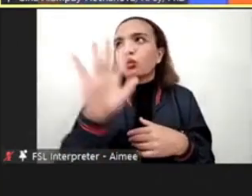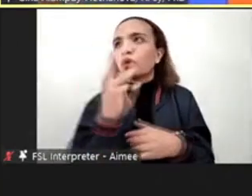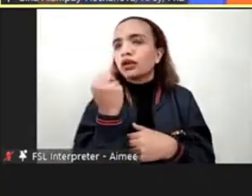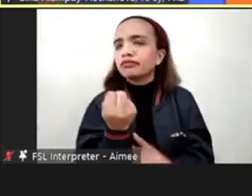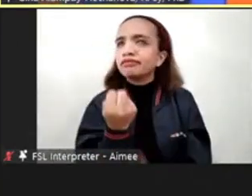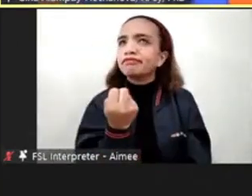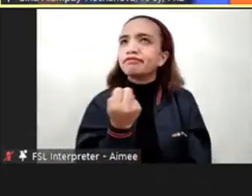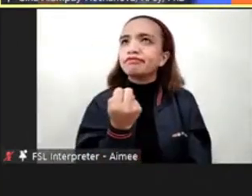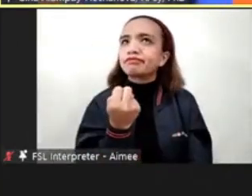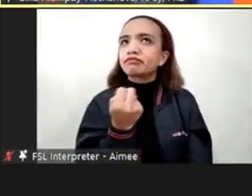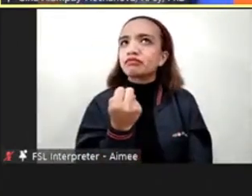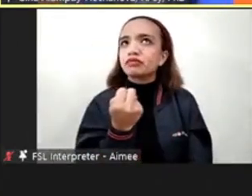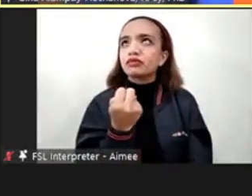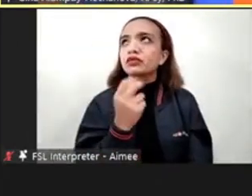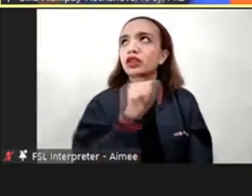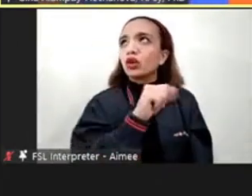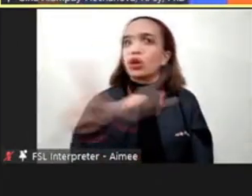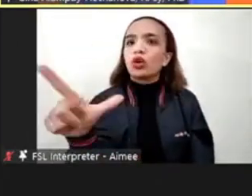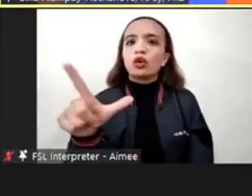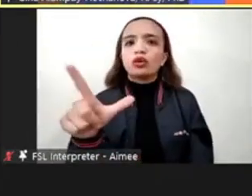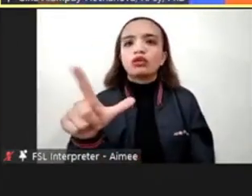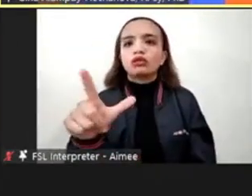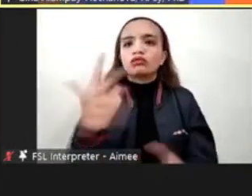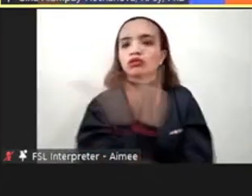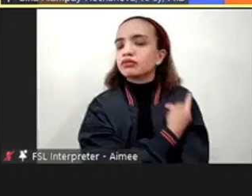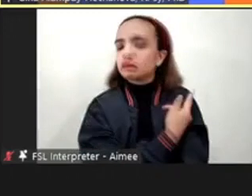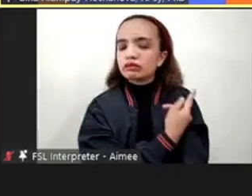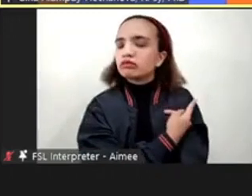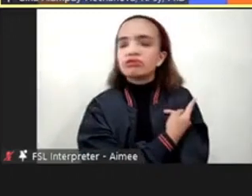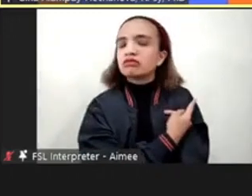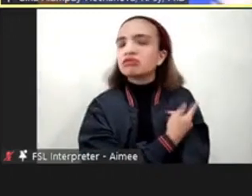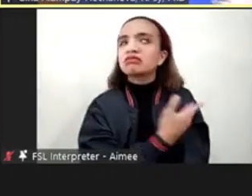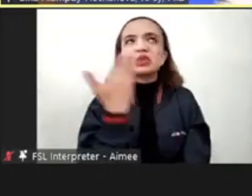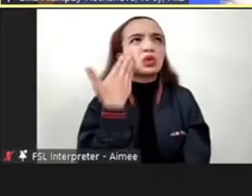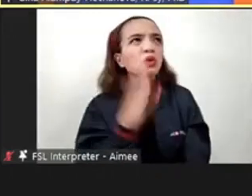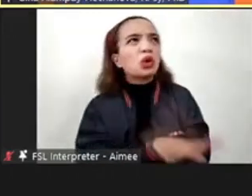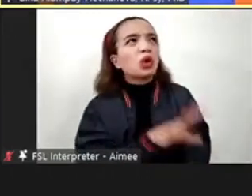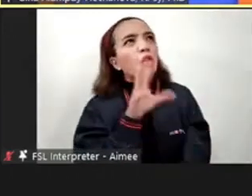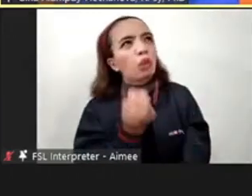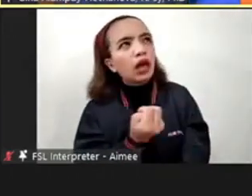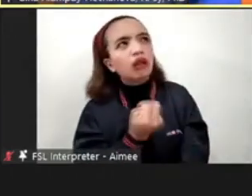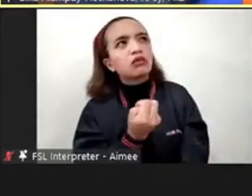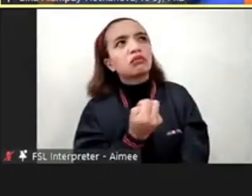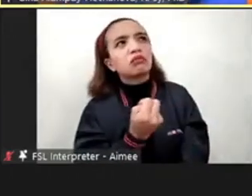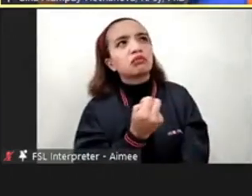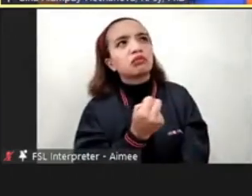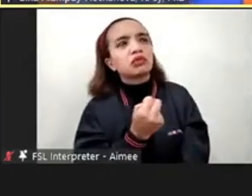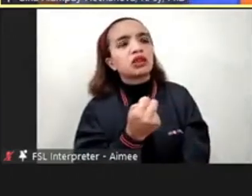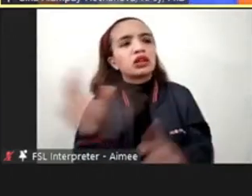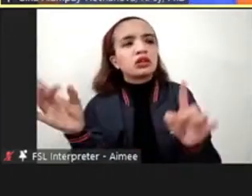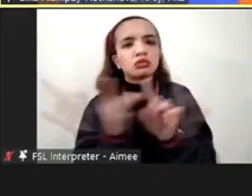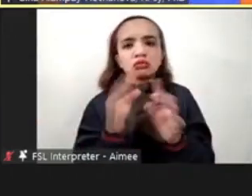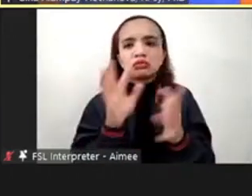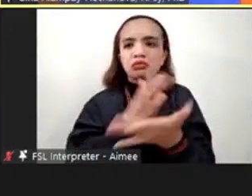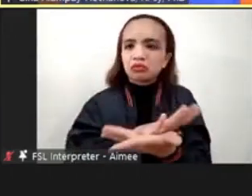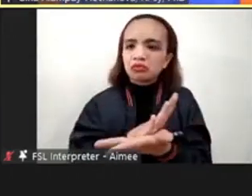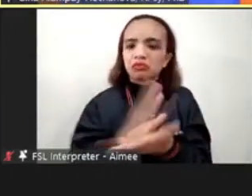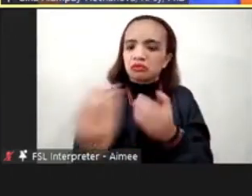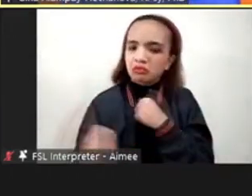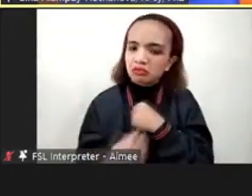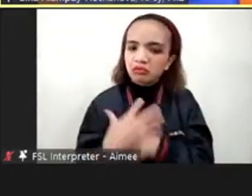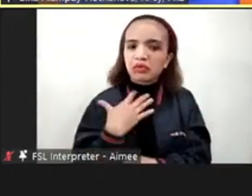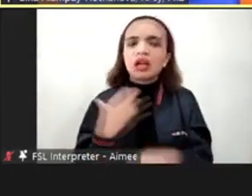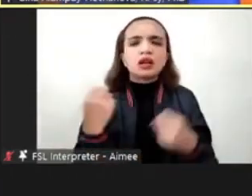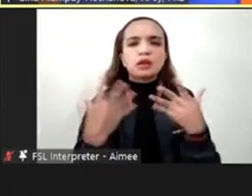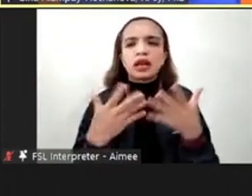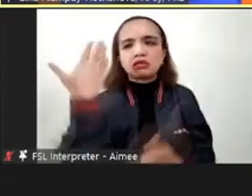when everybody will be vaccinated. We don't know when we might get infected. So there are so many unknowns,